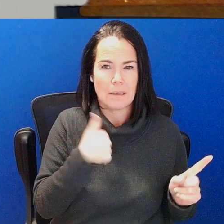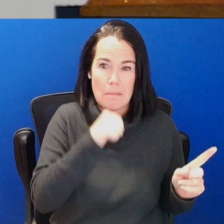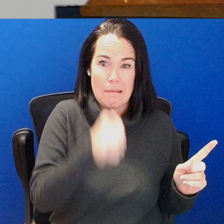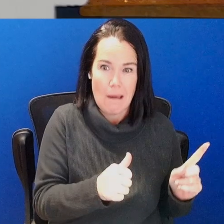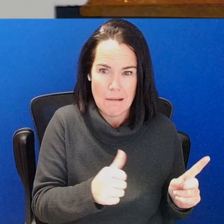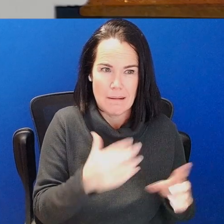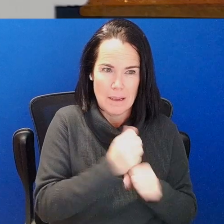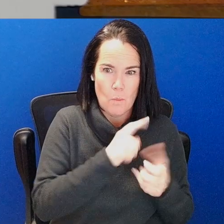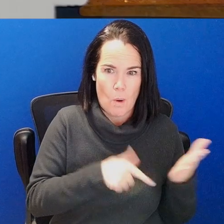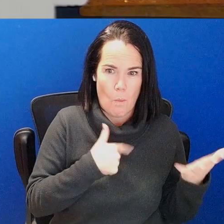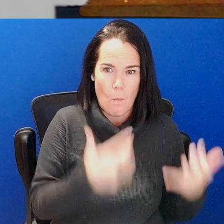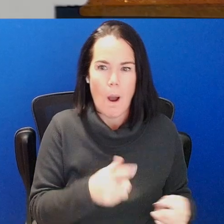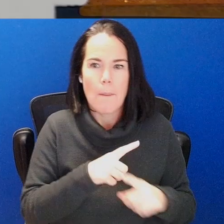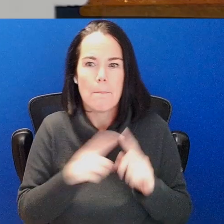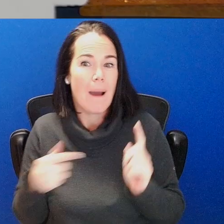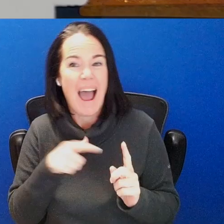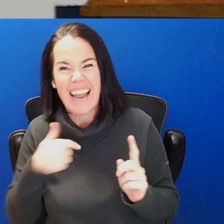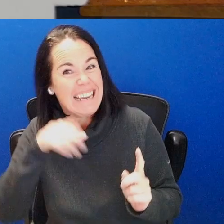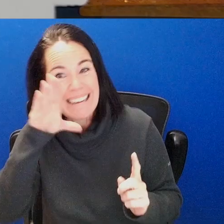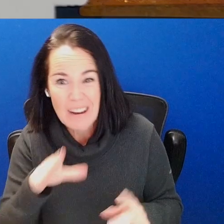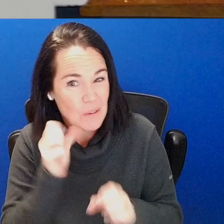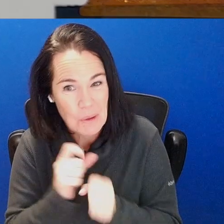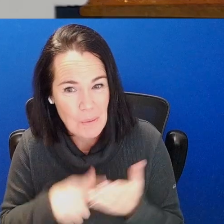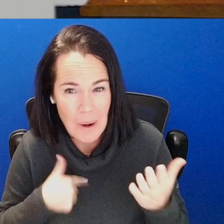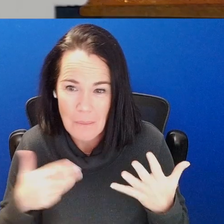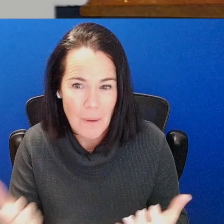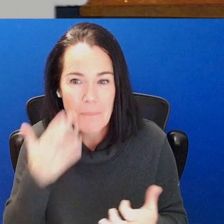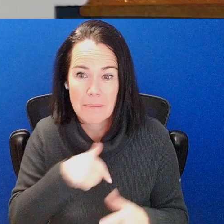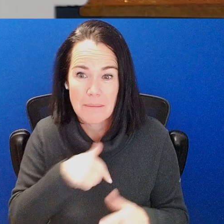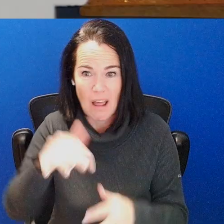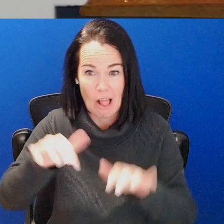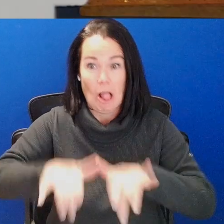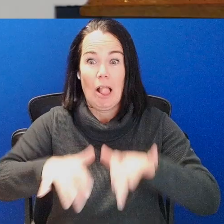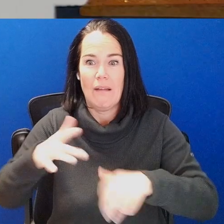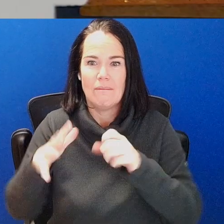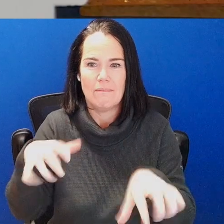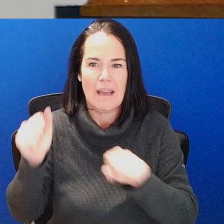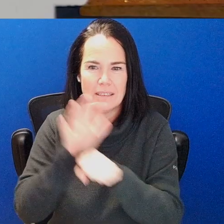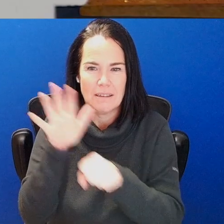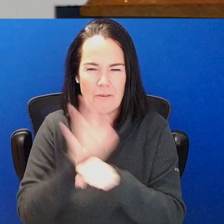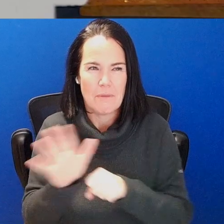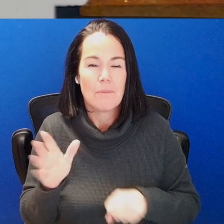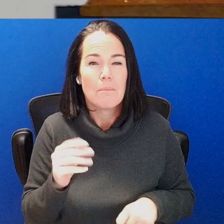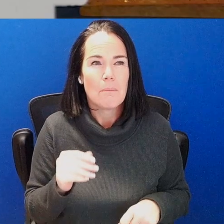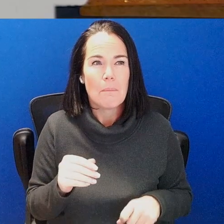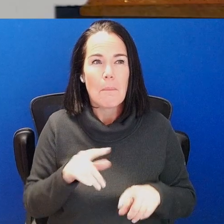that I want because my fingers just aren't that fast. But at the same time, I'm kind of like,